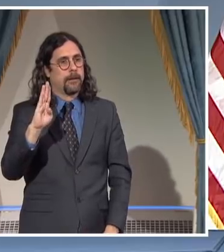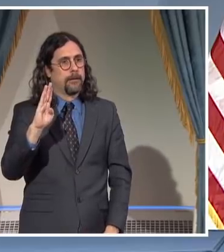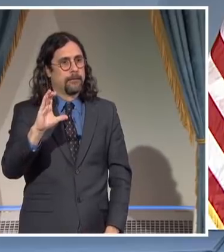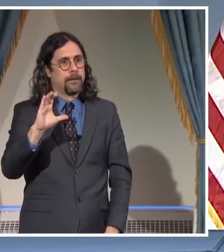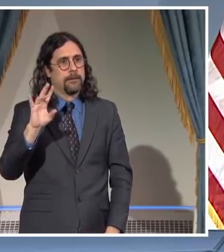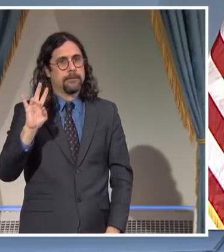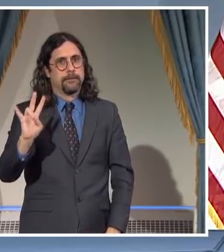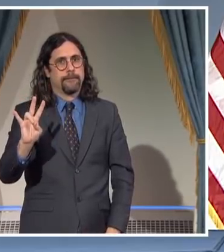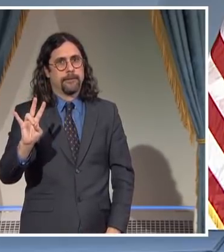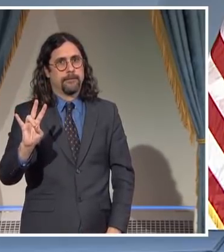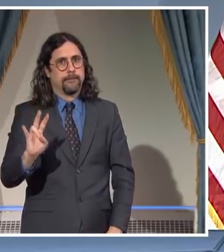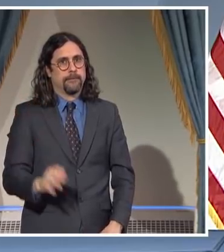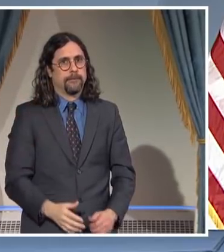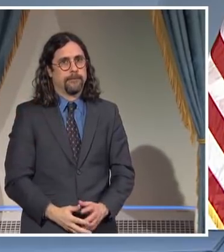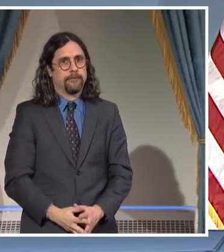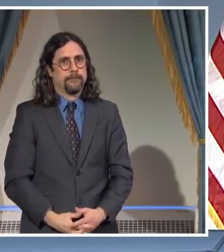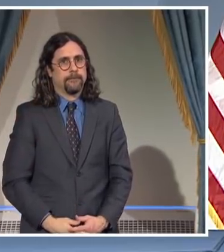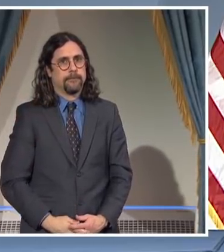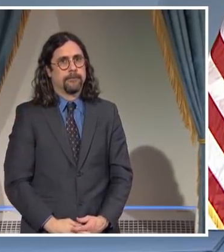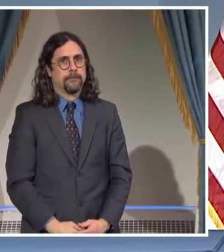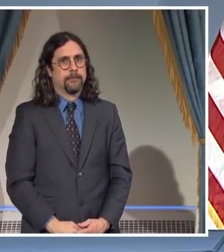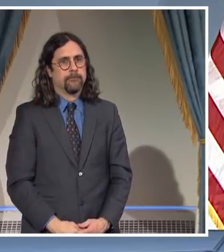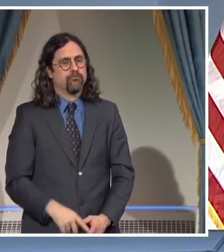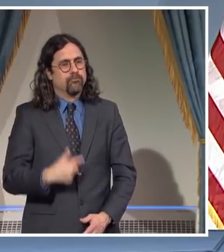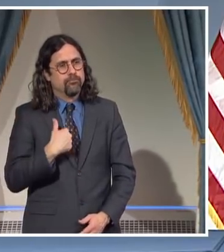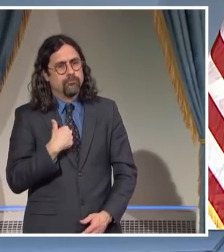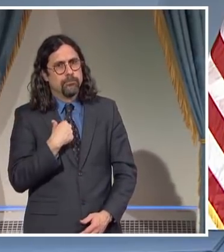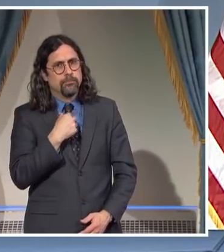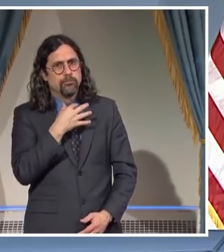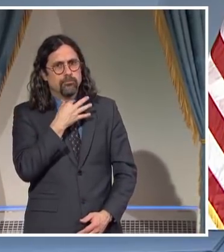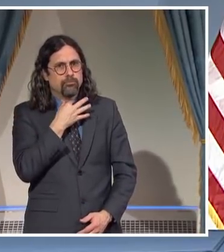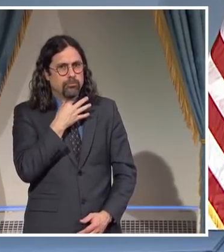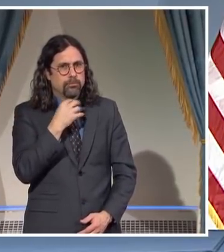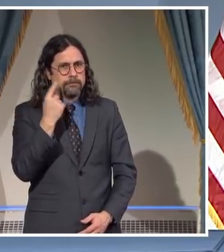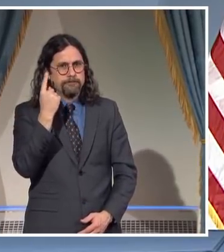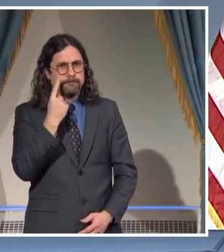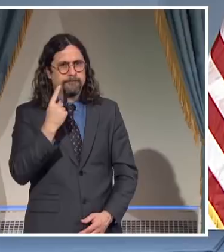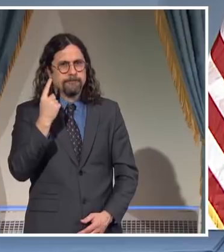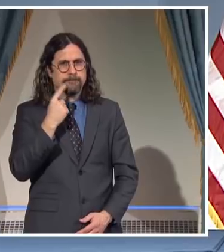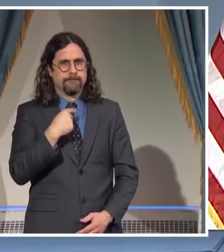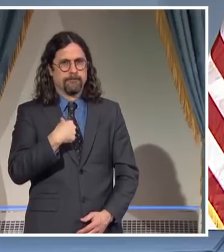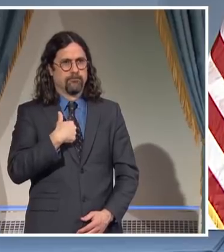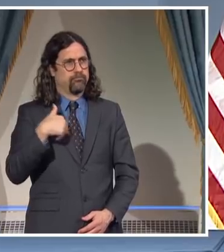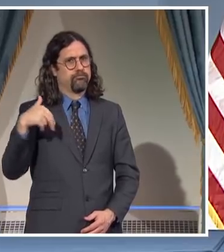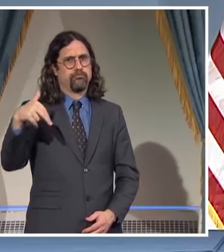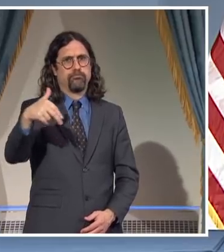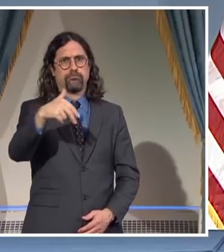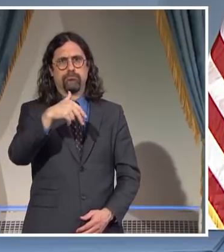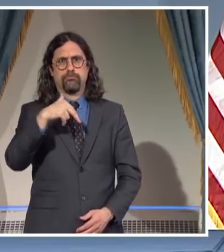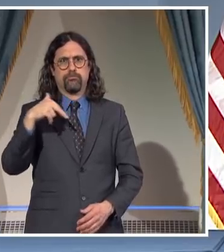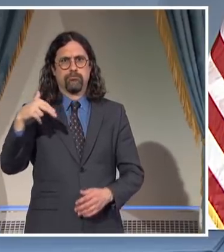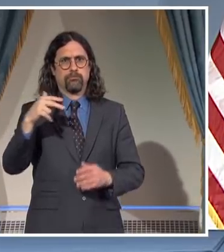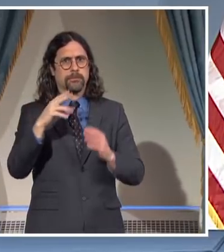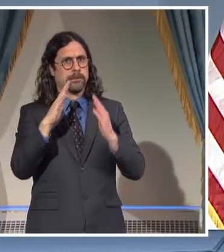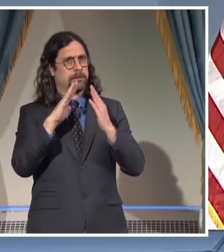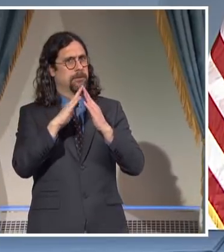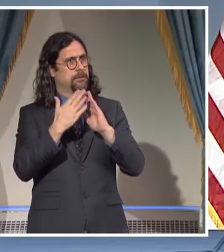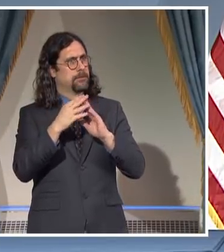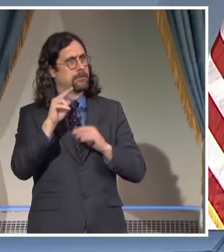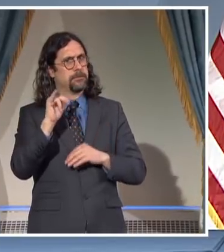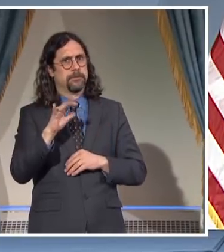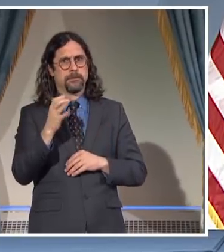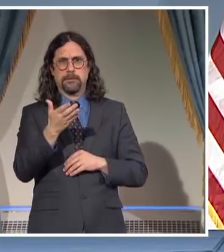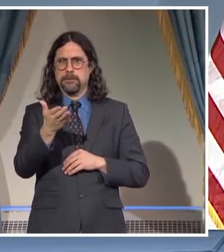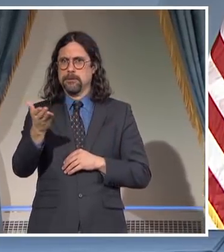I wondered. You walk around the city now, and there's just this sort of almost serenity. It's empty. Everybody's inside. There's no